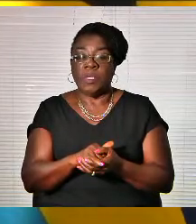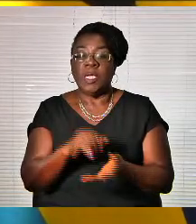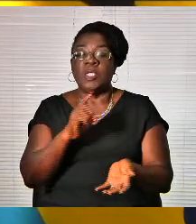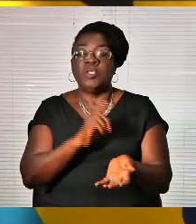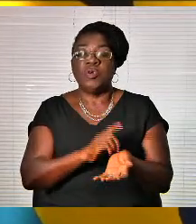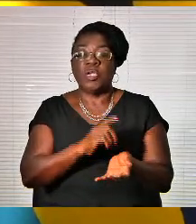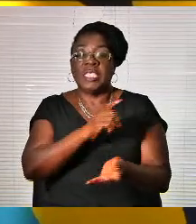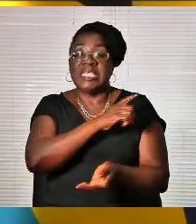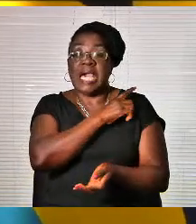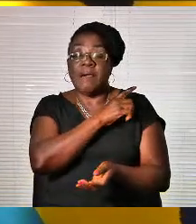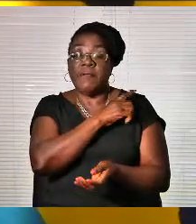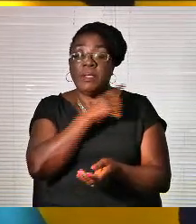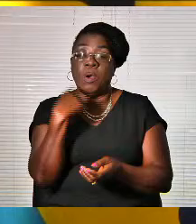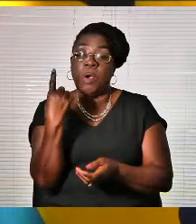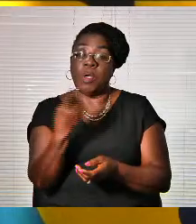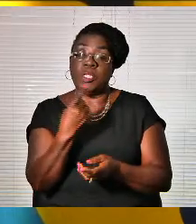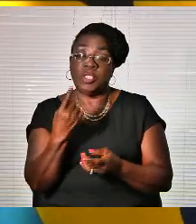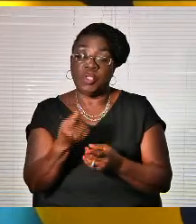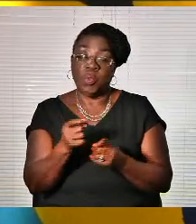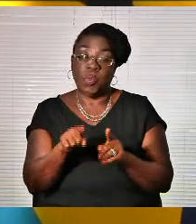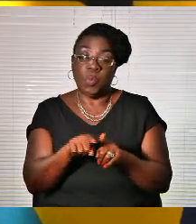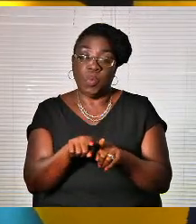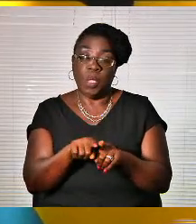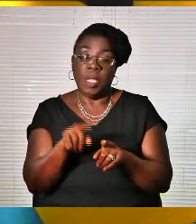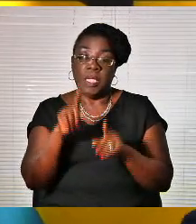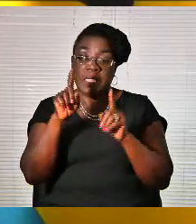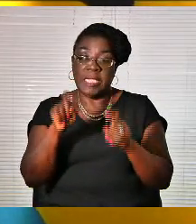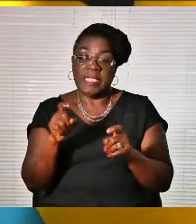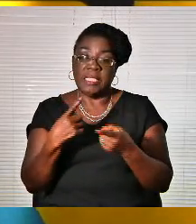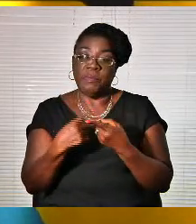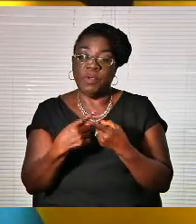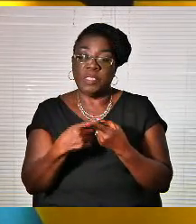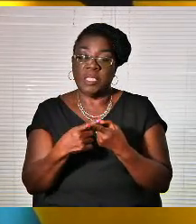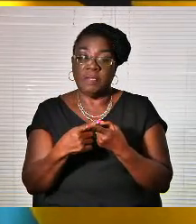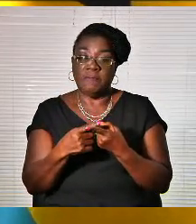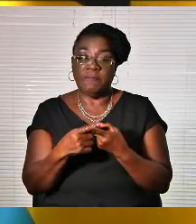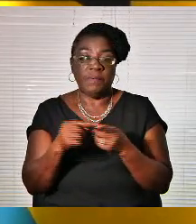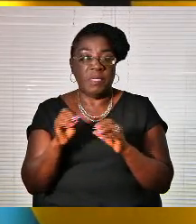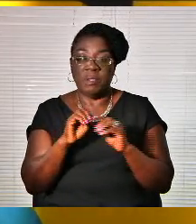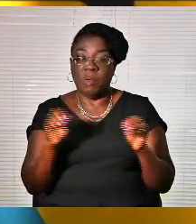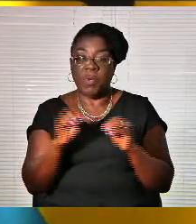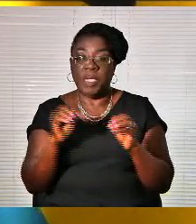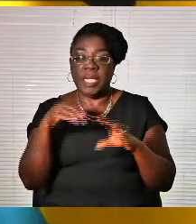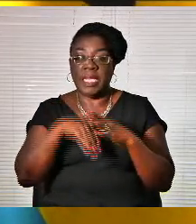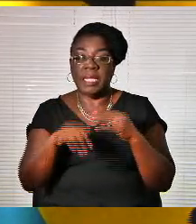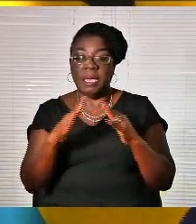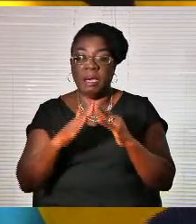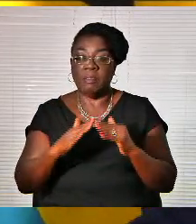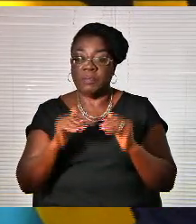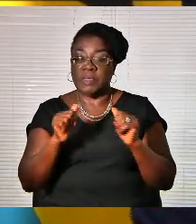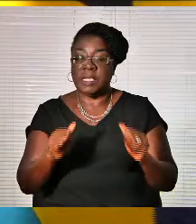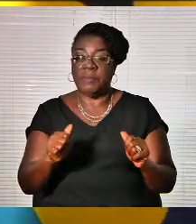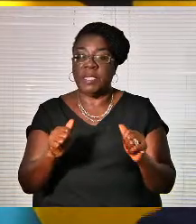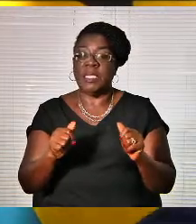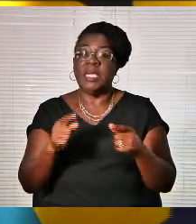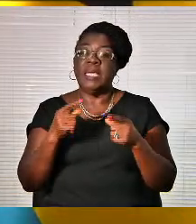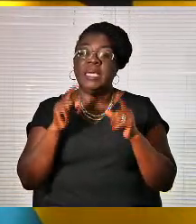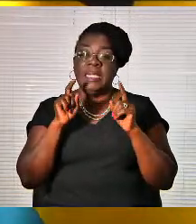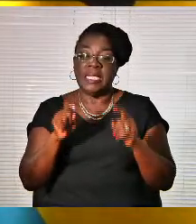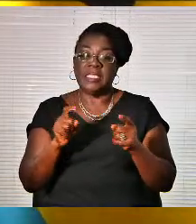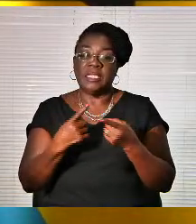Dr. Davel, had tested positive for COVID. But to date, no cabinet minister has tested positive for COVID. And so now I'd